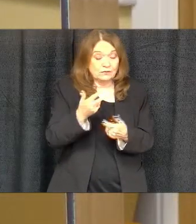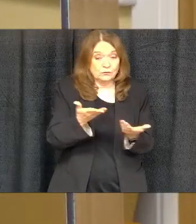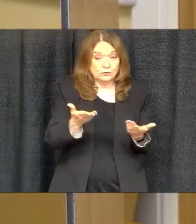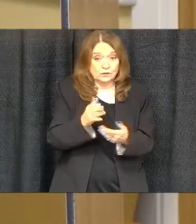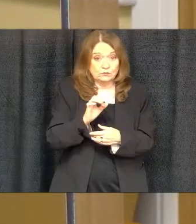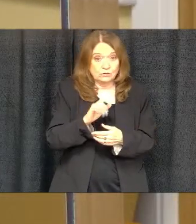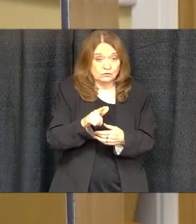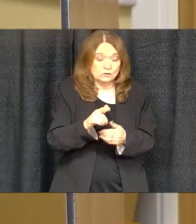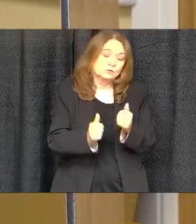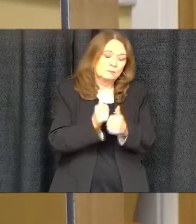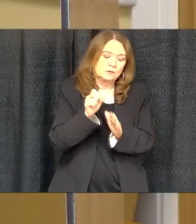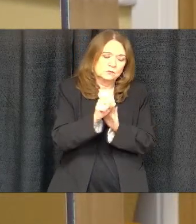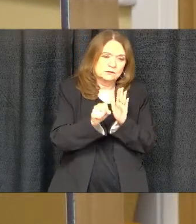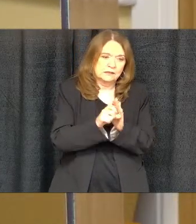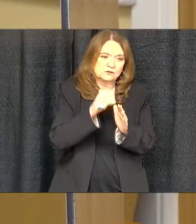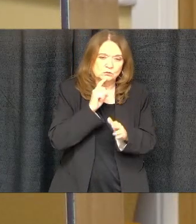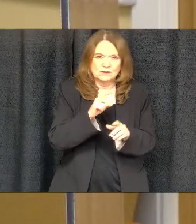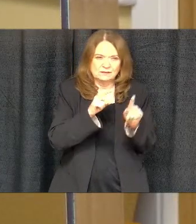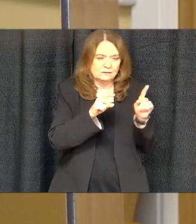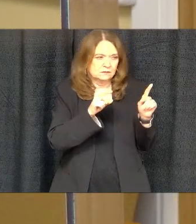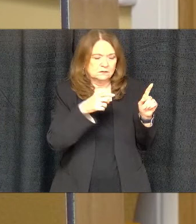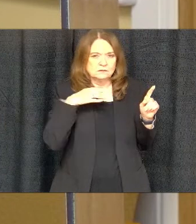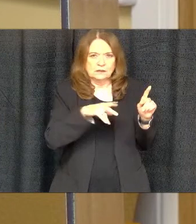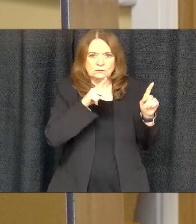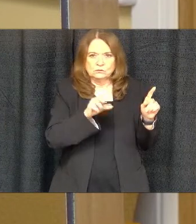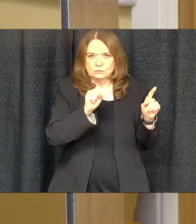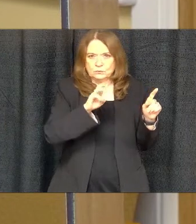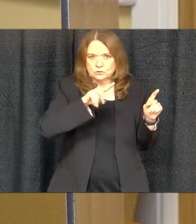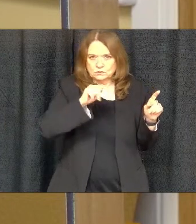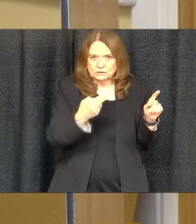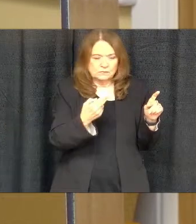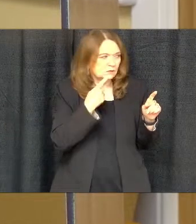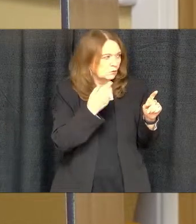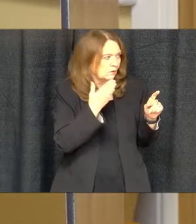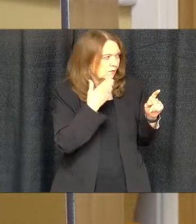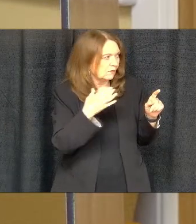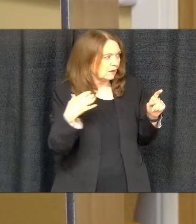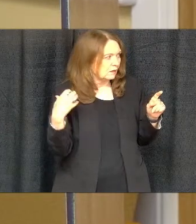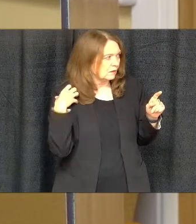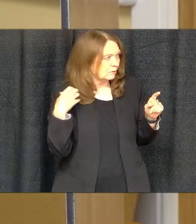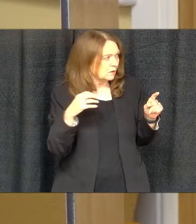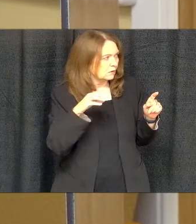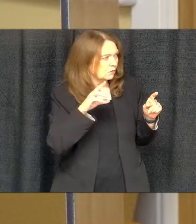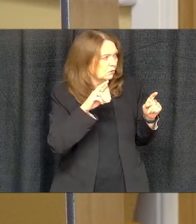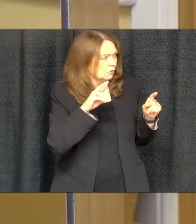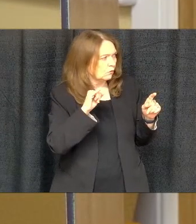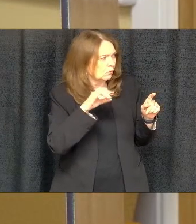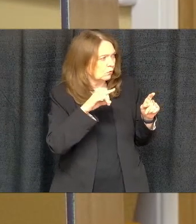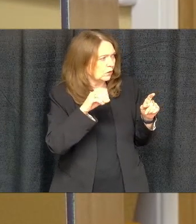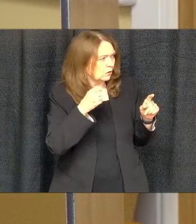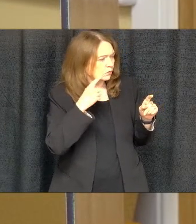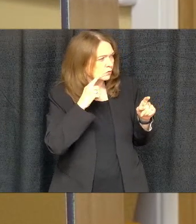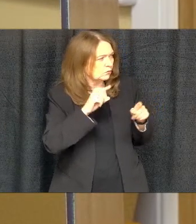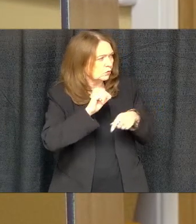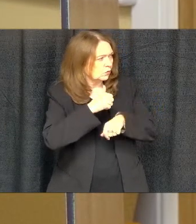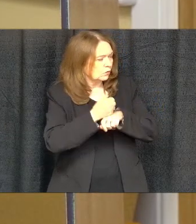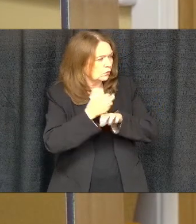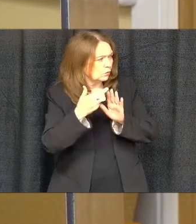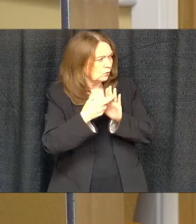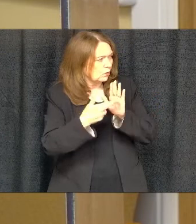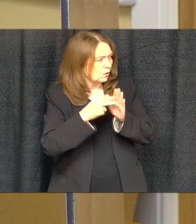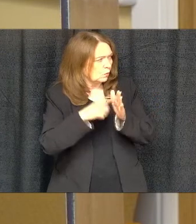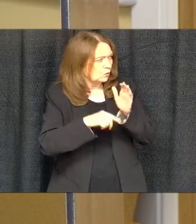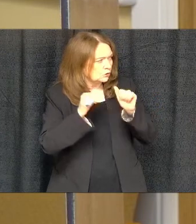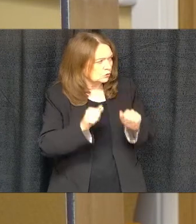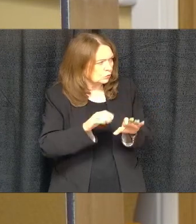both days really. We want to thank, I think it's Captain Rios at the fire department for putting out the regulations on what you can